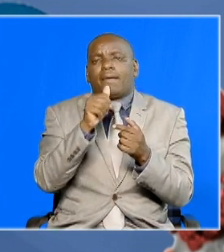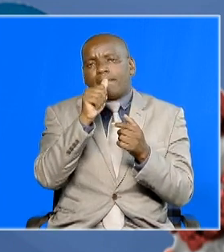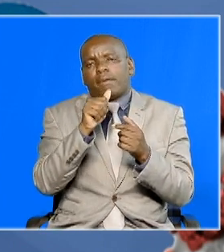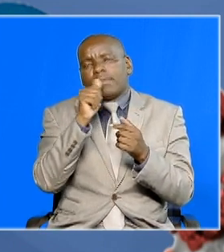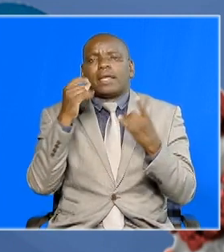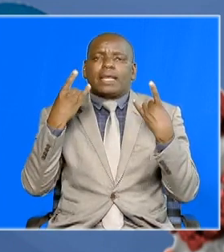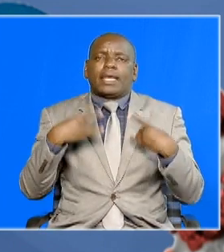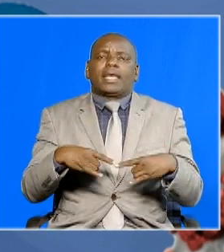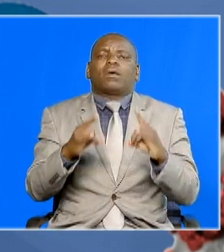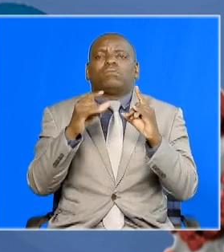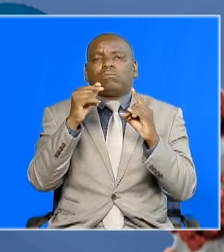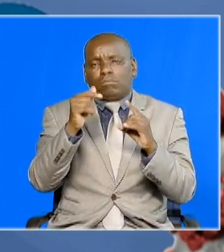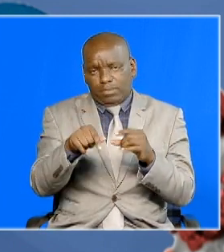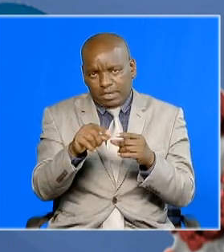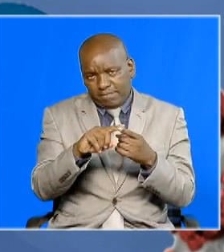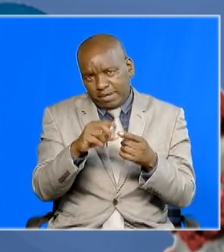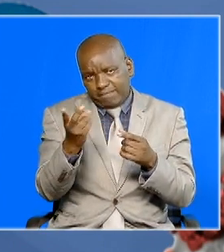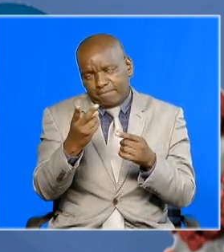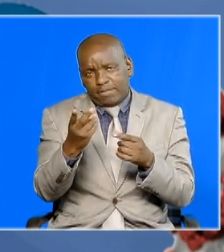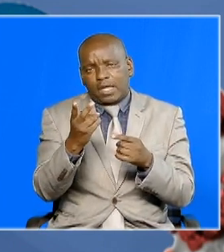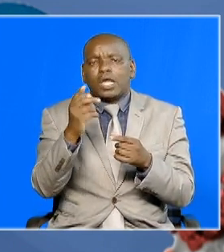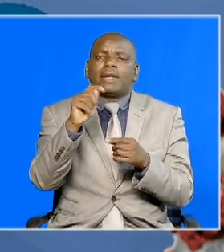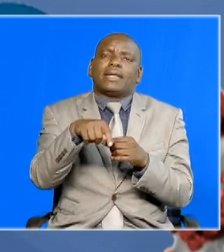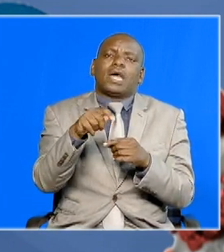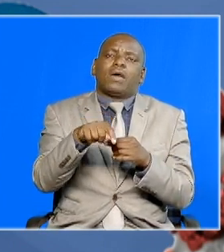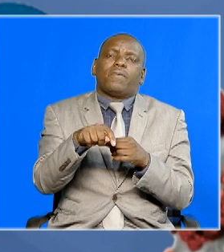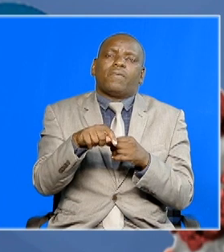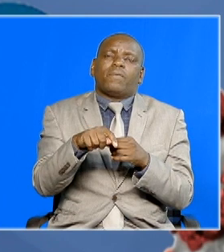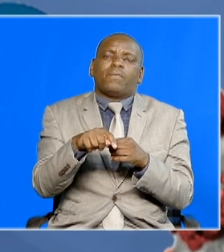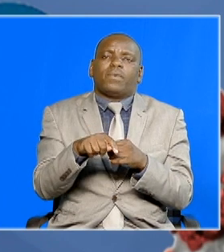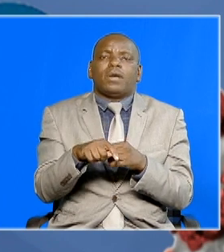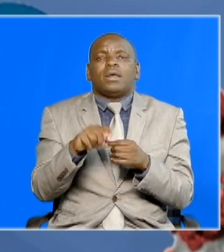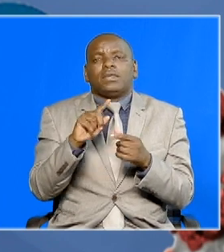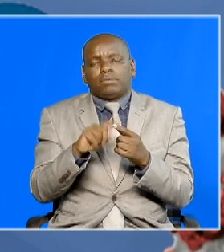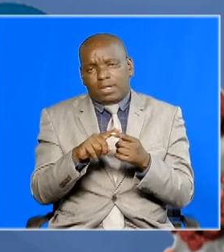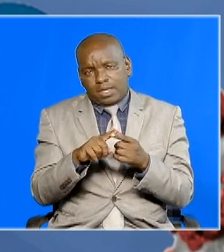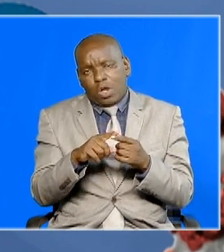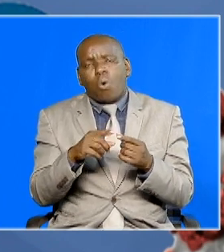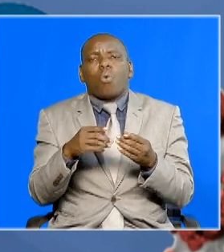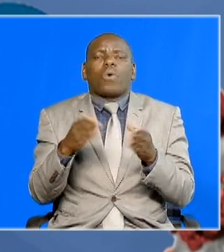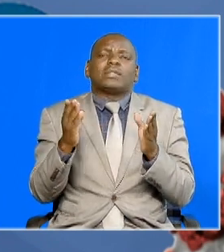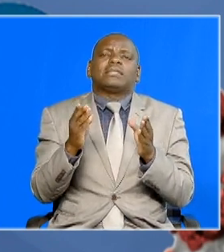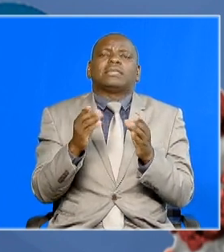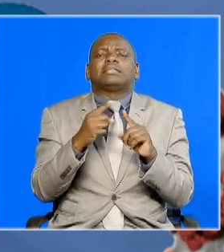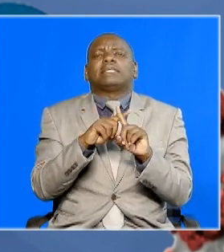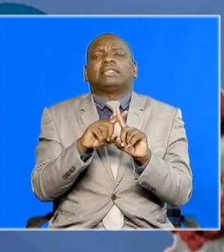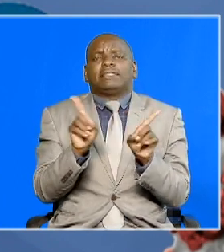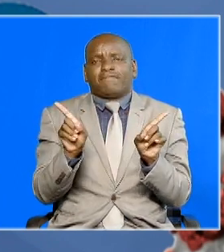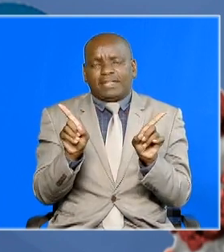health emergencies, once again, such as the one we're in now. So what is the